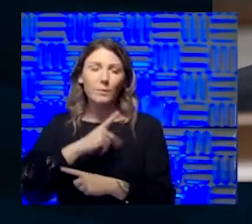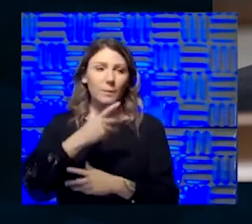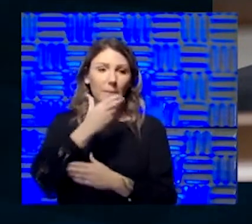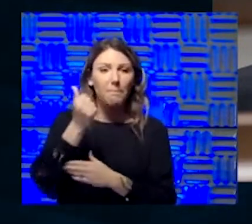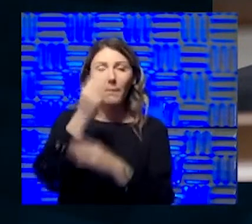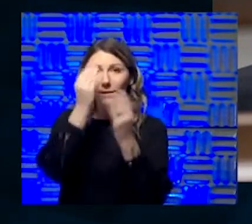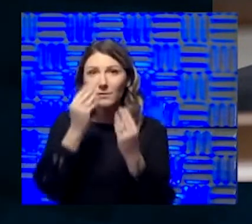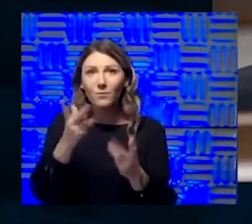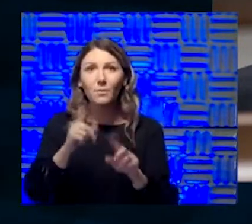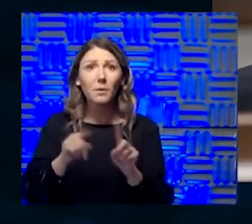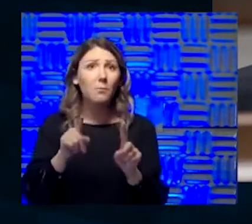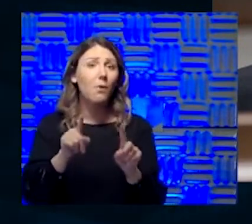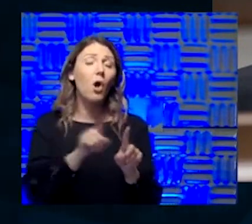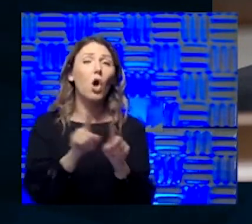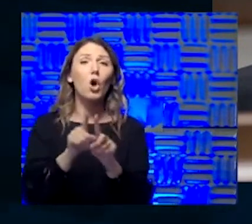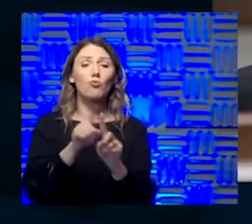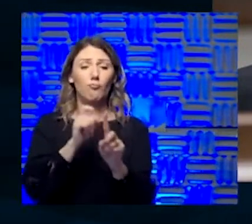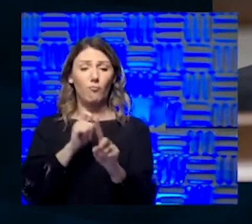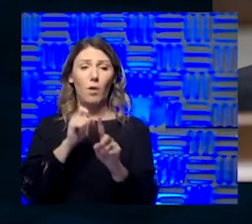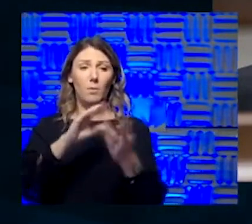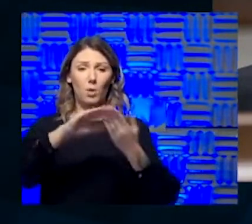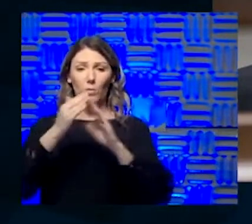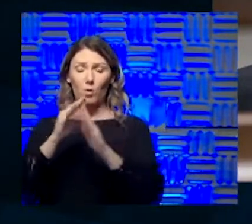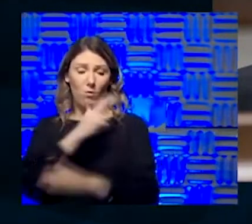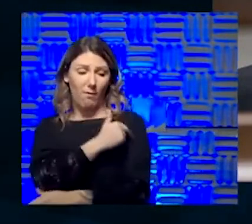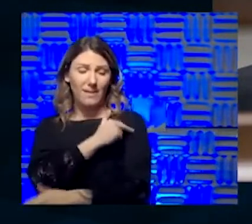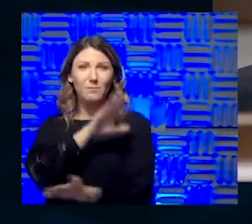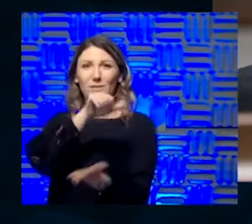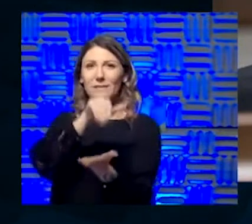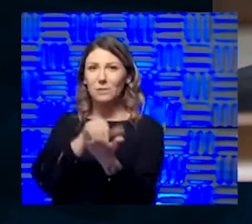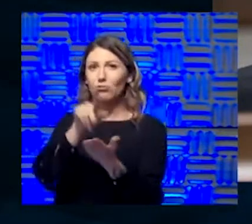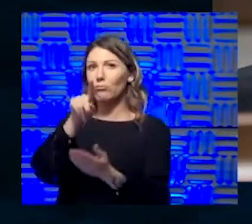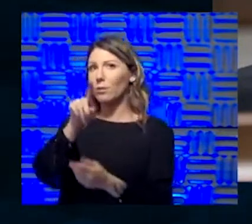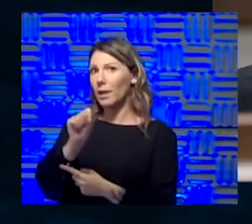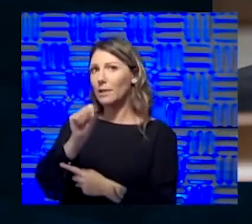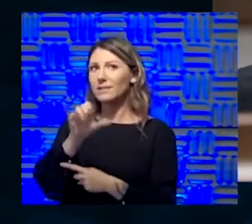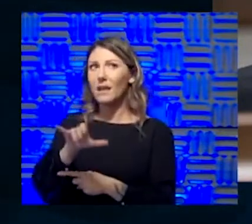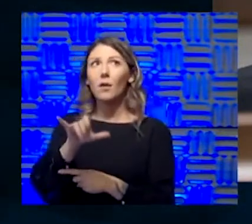already from a community hospital in central Kansas, that was